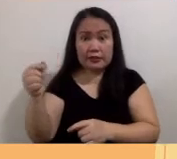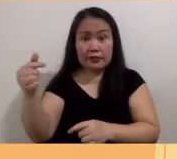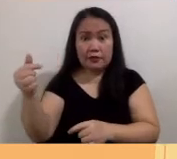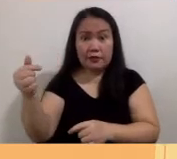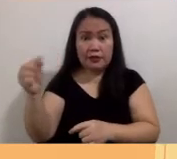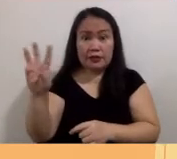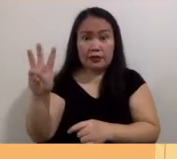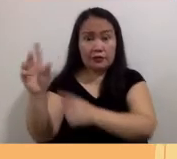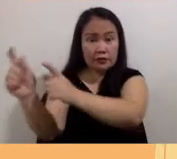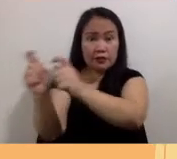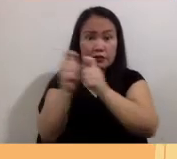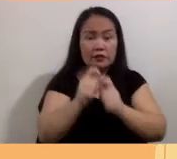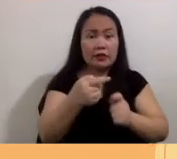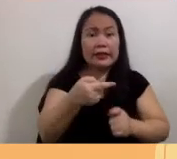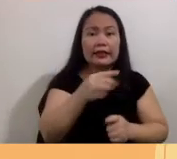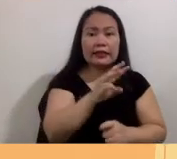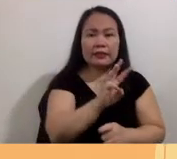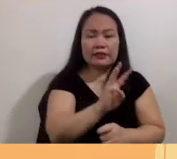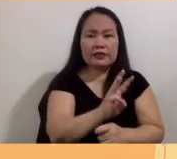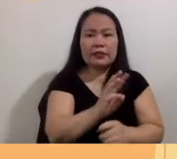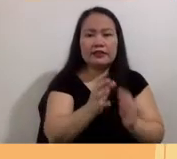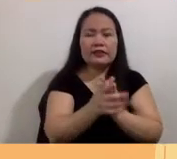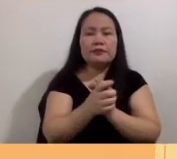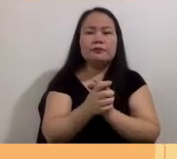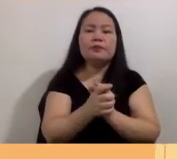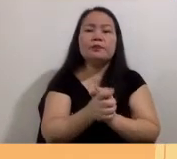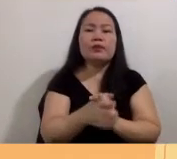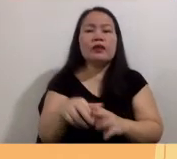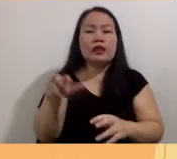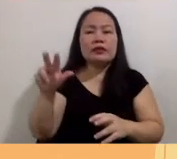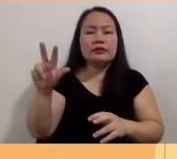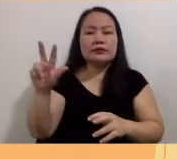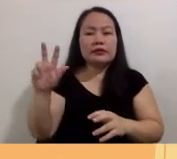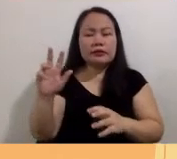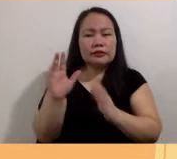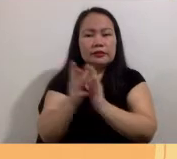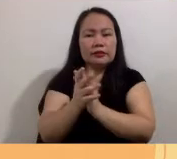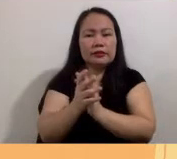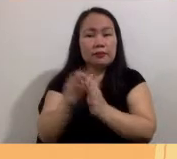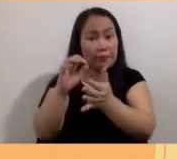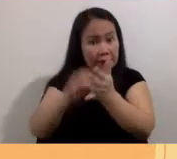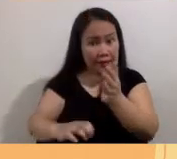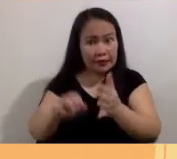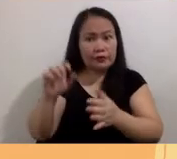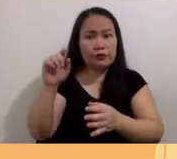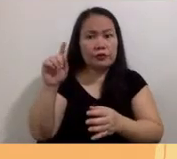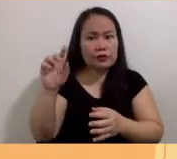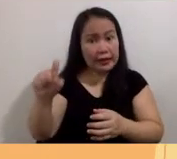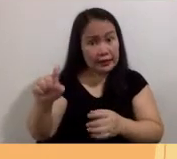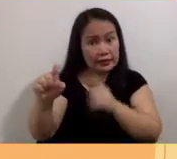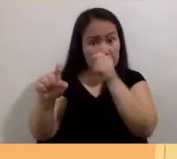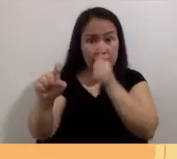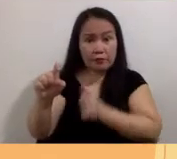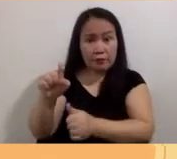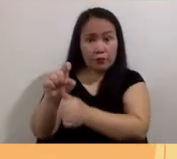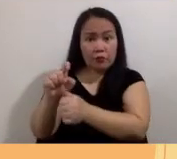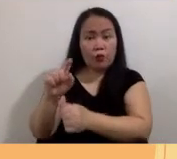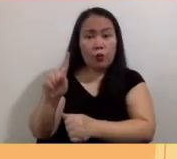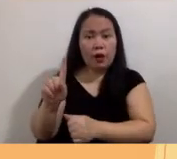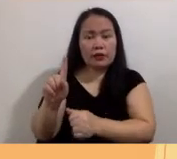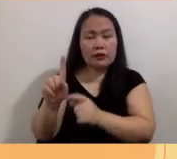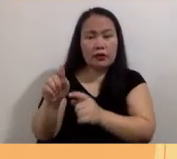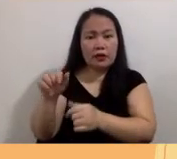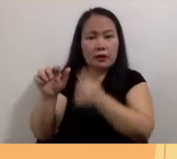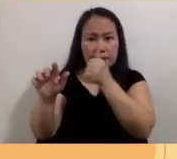ito, magiging minus yon or negative. And then, 3 minus 2x, that is already x. And then, 10 minus 6, that